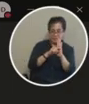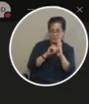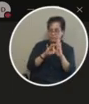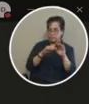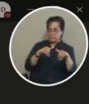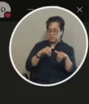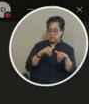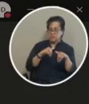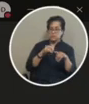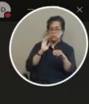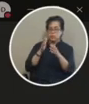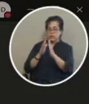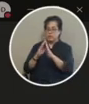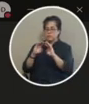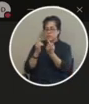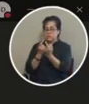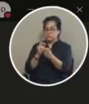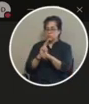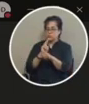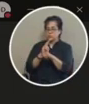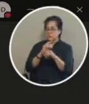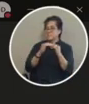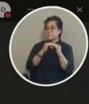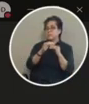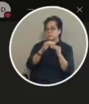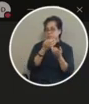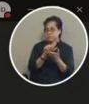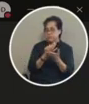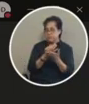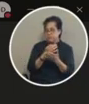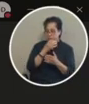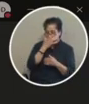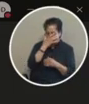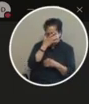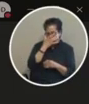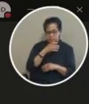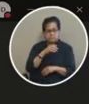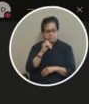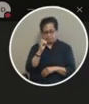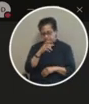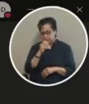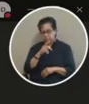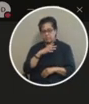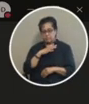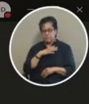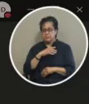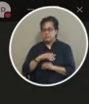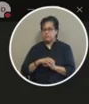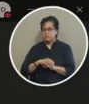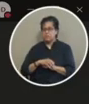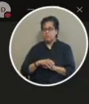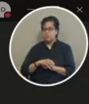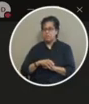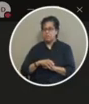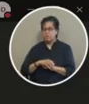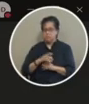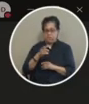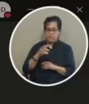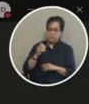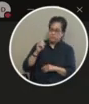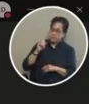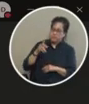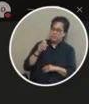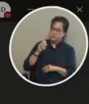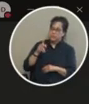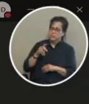gap entirely, we would ask council to approve the use of that stabilization fund. That's fine, Mr. Hernandez. We're good. With the amendment, okay,